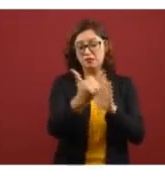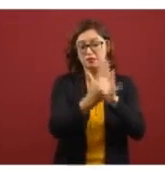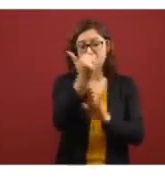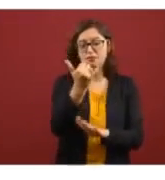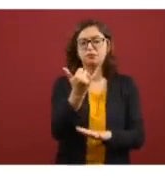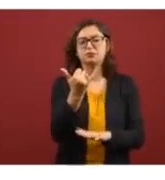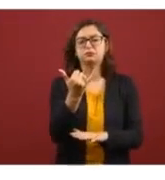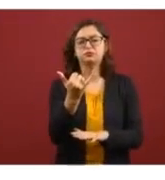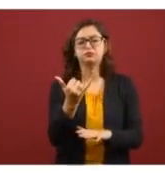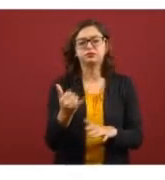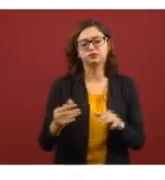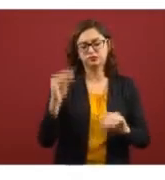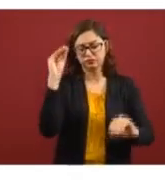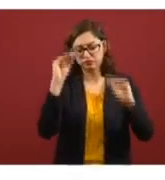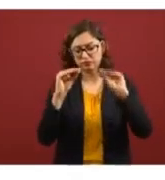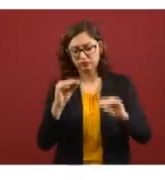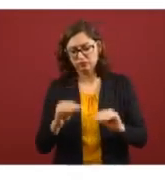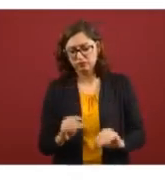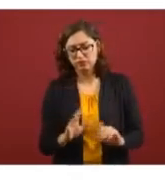And